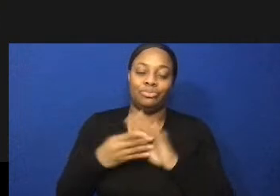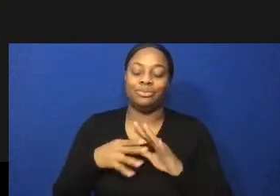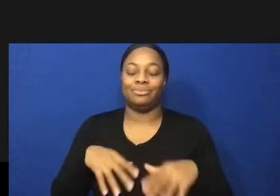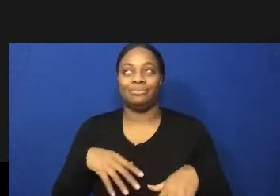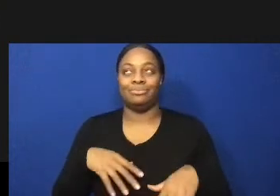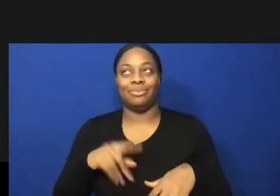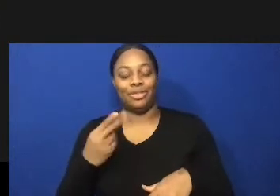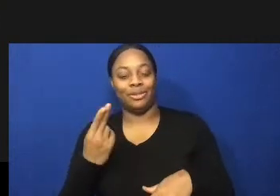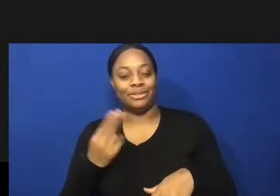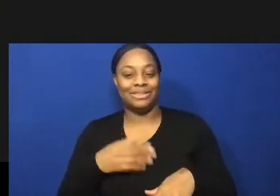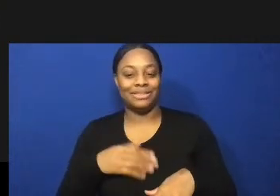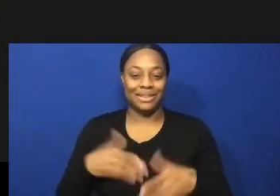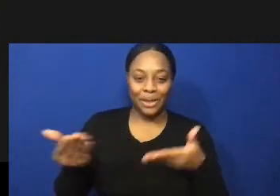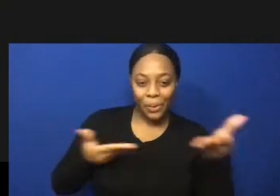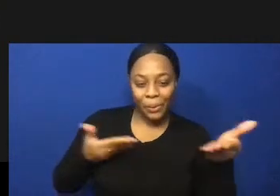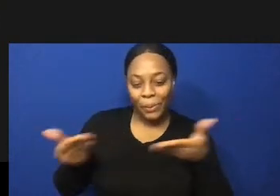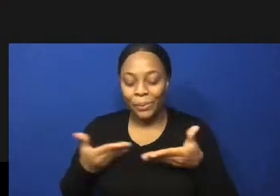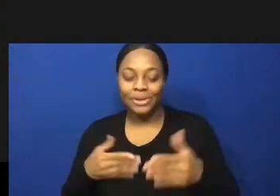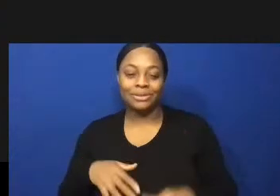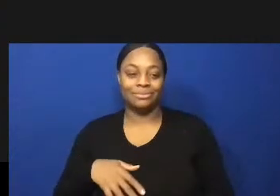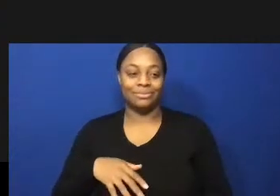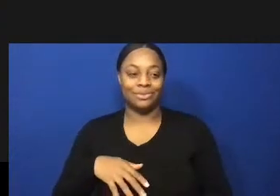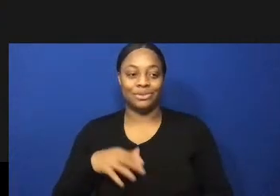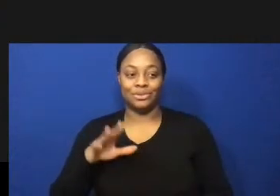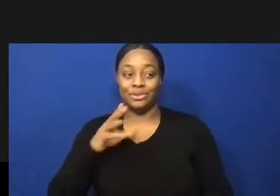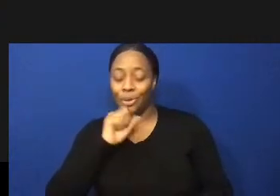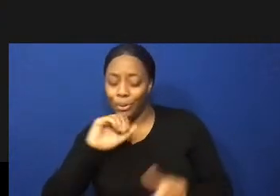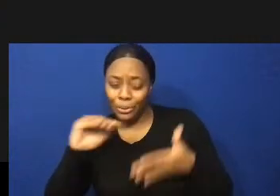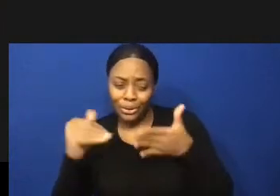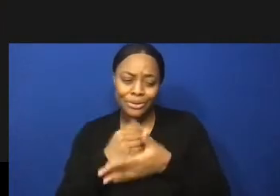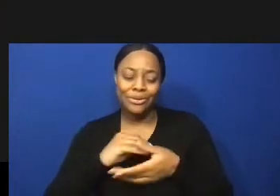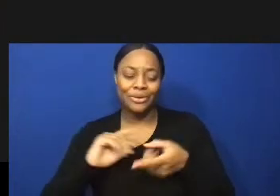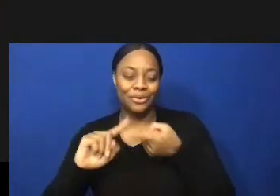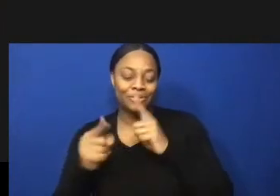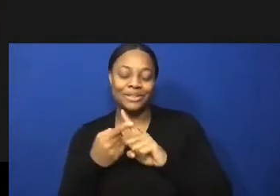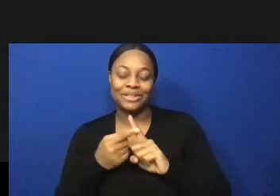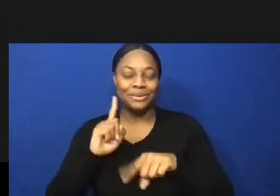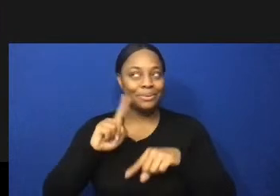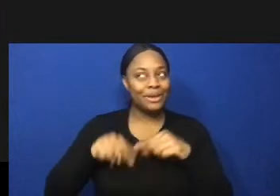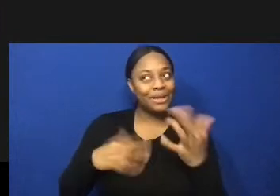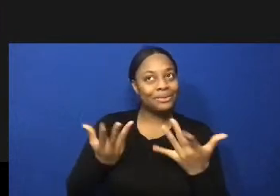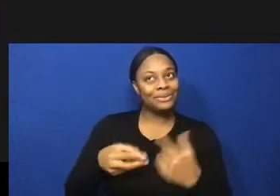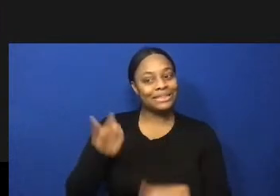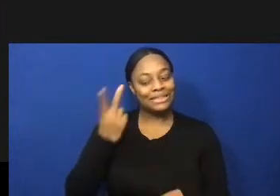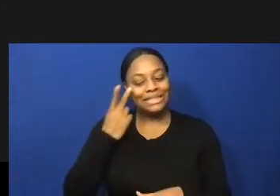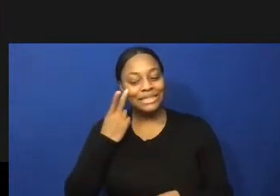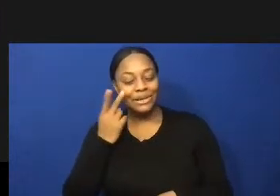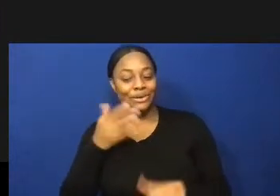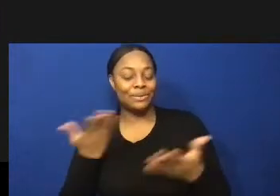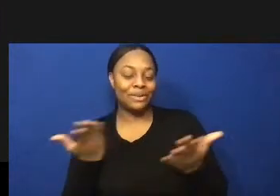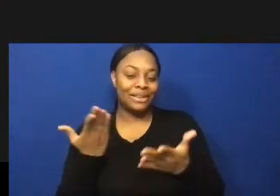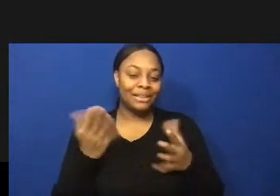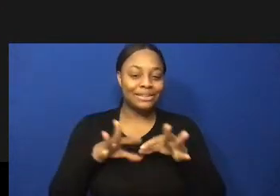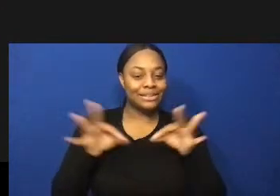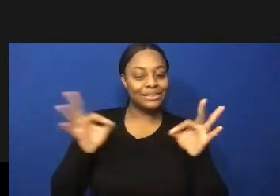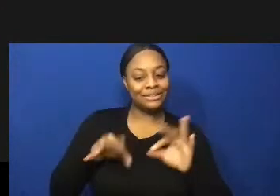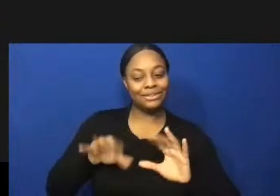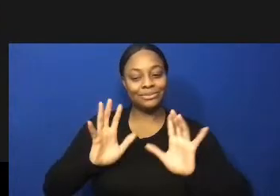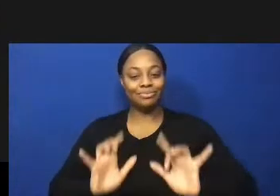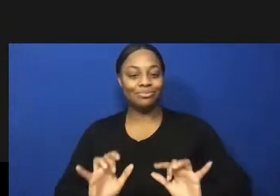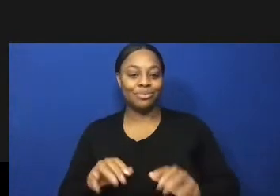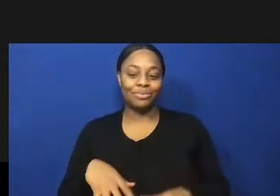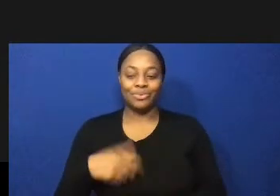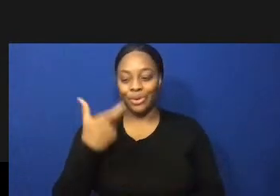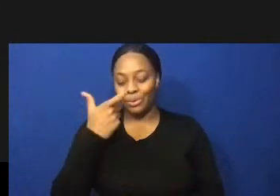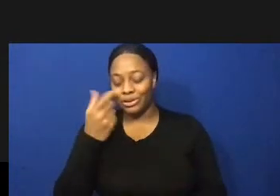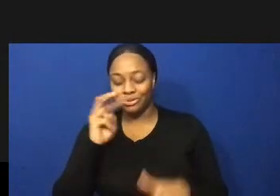Yeah. Welcome to our old and new friends, and we can't wait to see you all in the chat carrying on, and watch